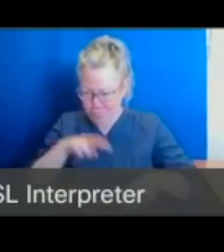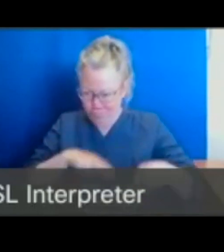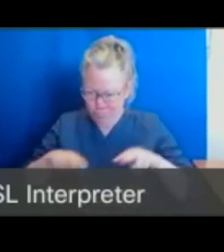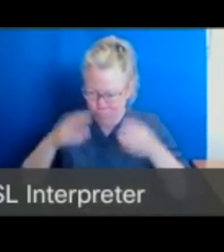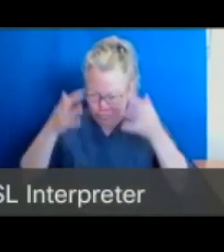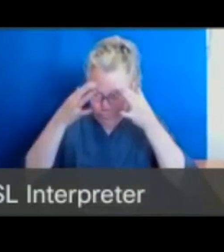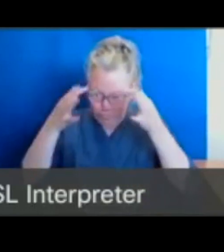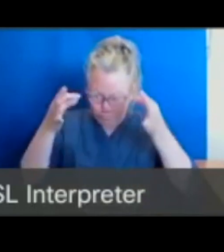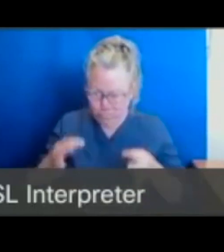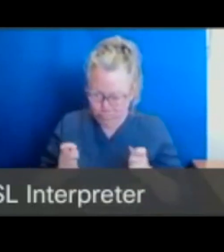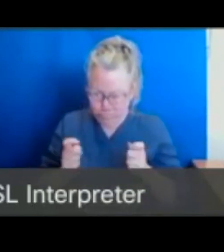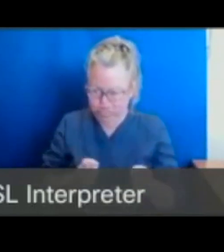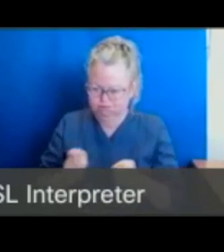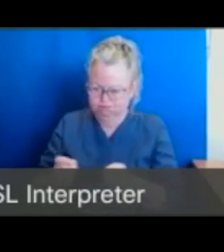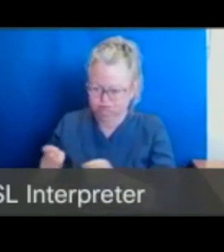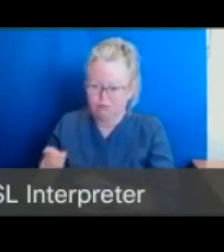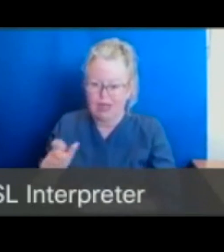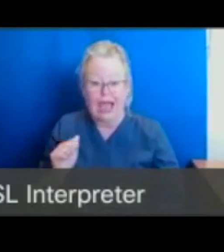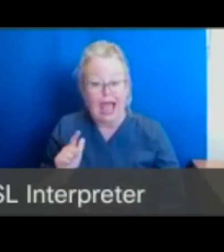Alan,